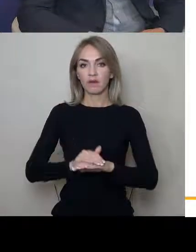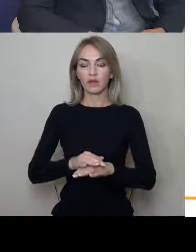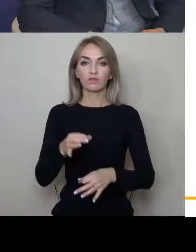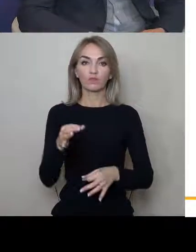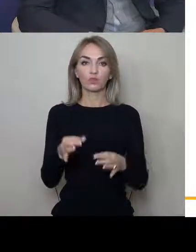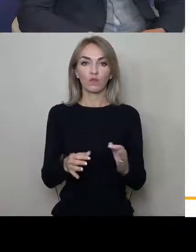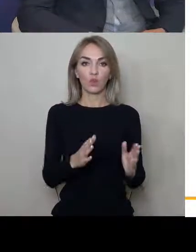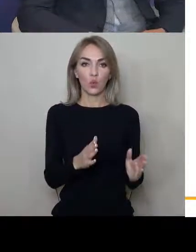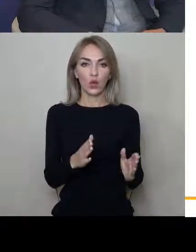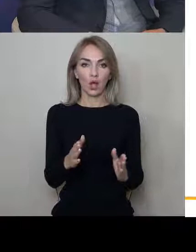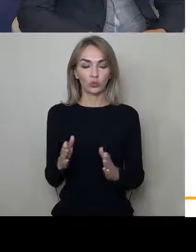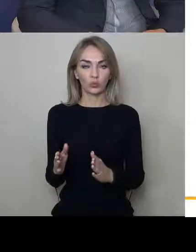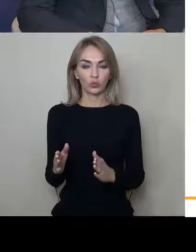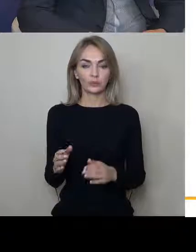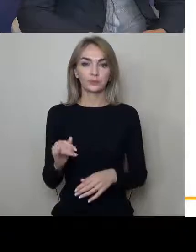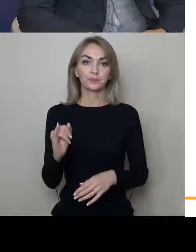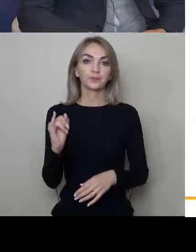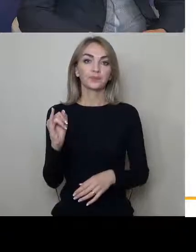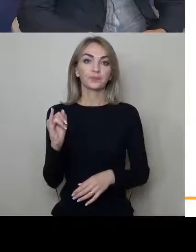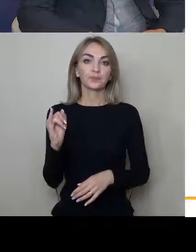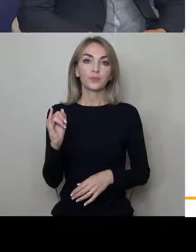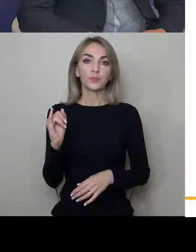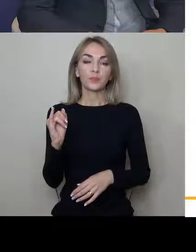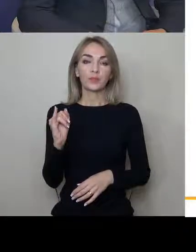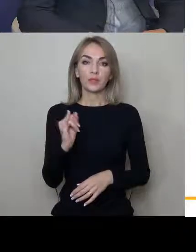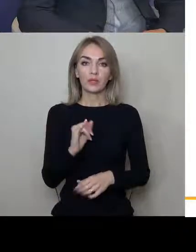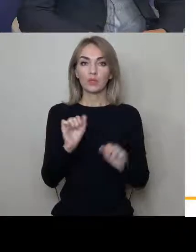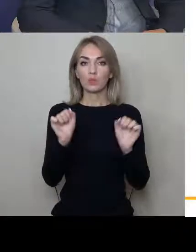considered by courts.